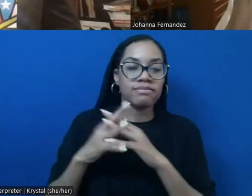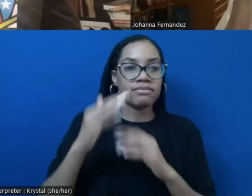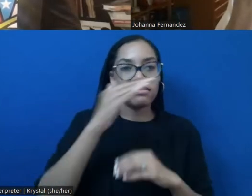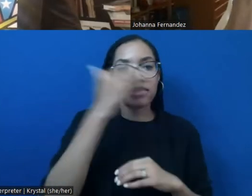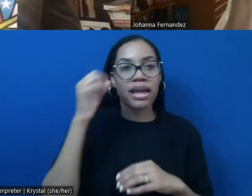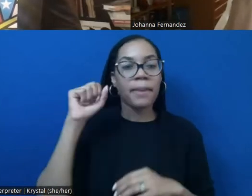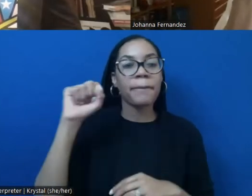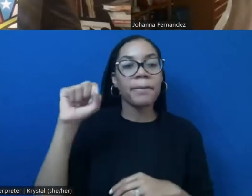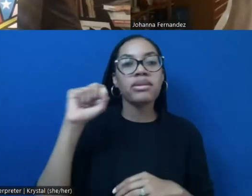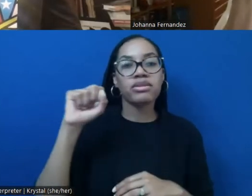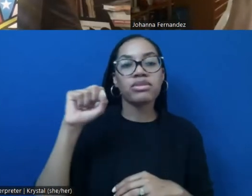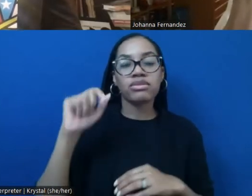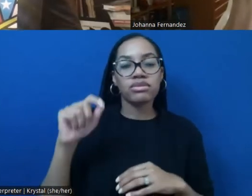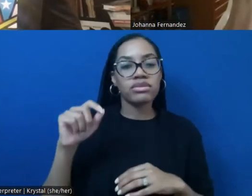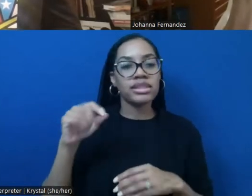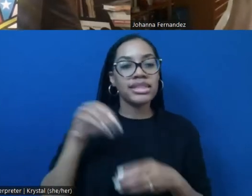powerful.